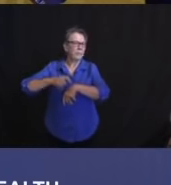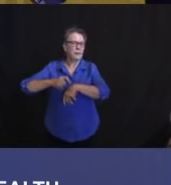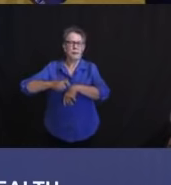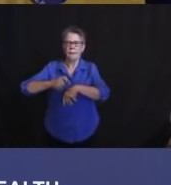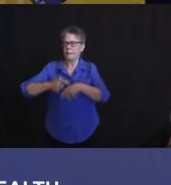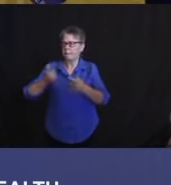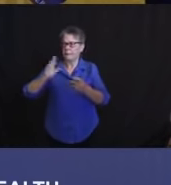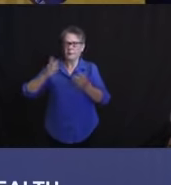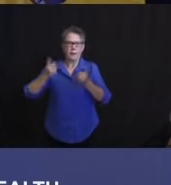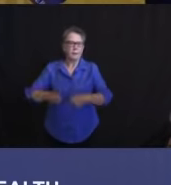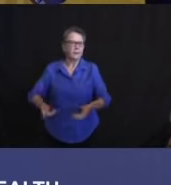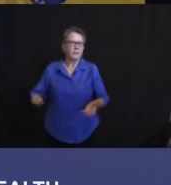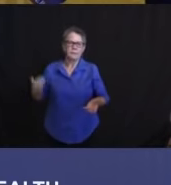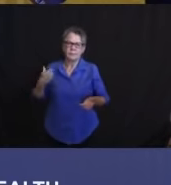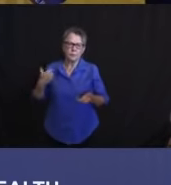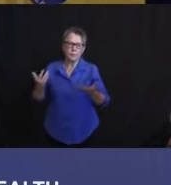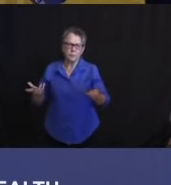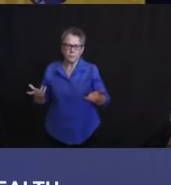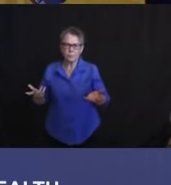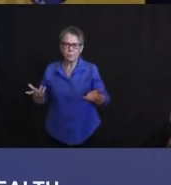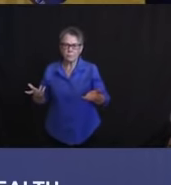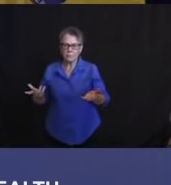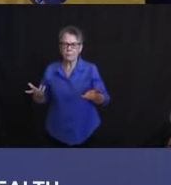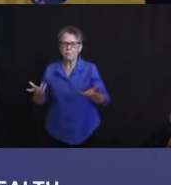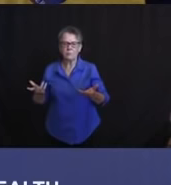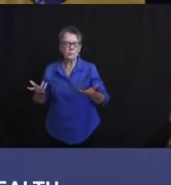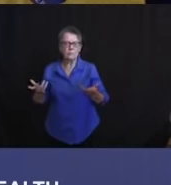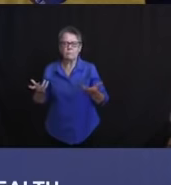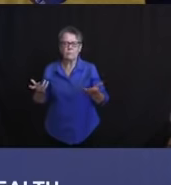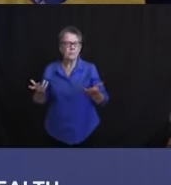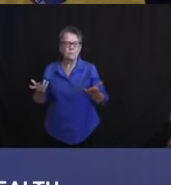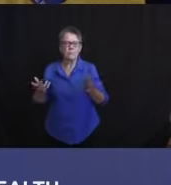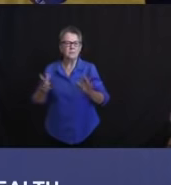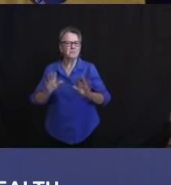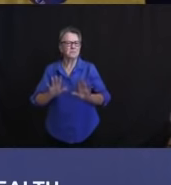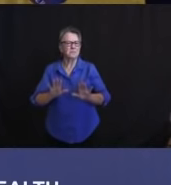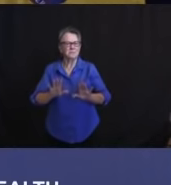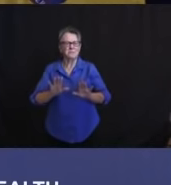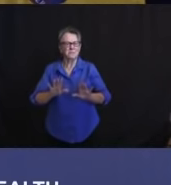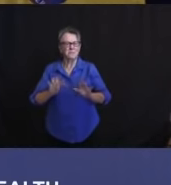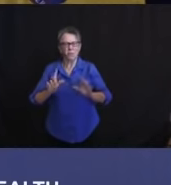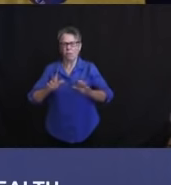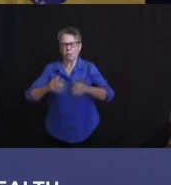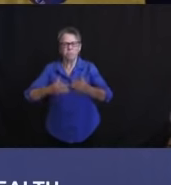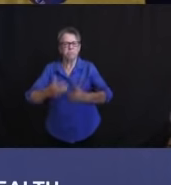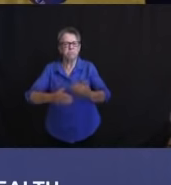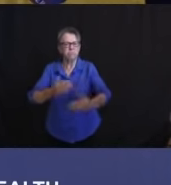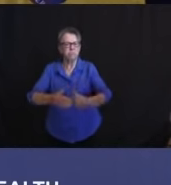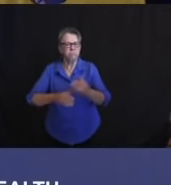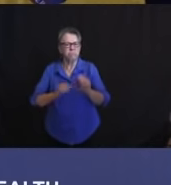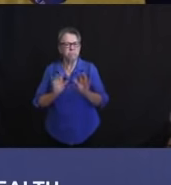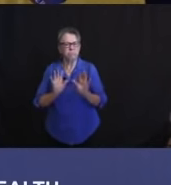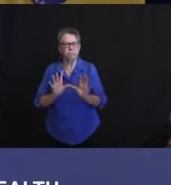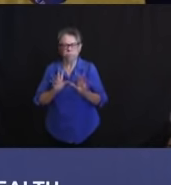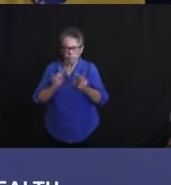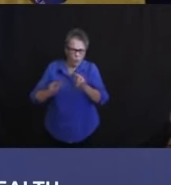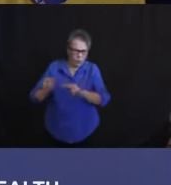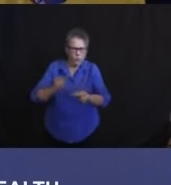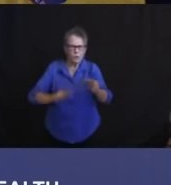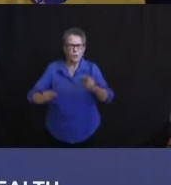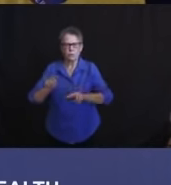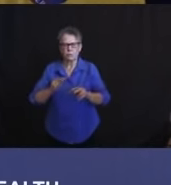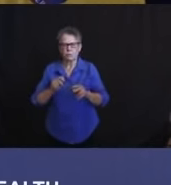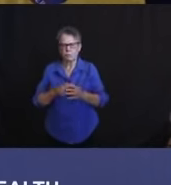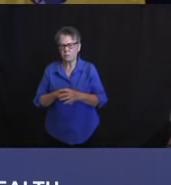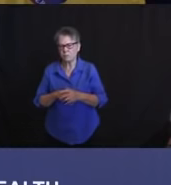administration to any action, period. And I will just say unequivocally, my administration did not and does not intend to